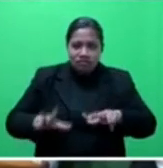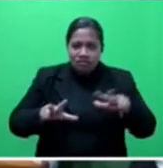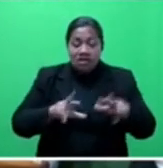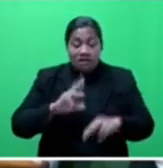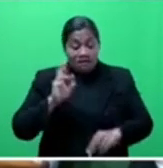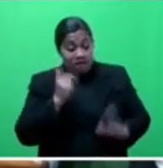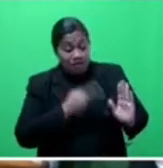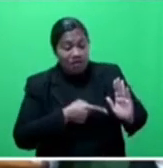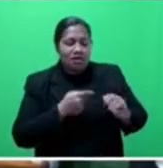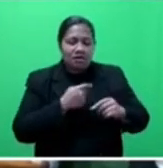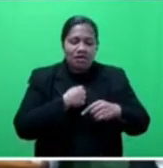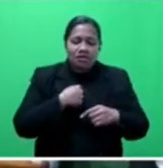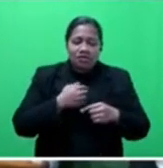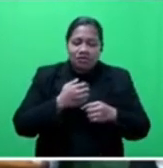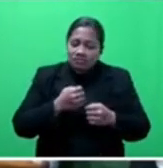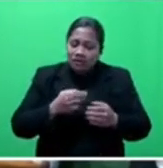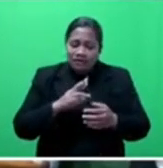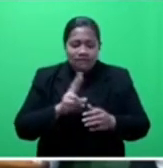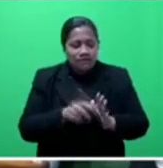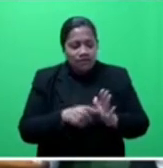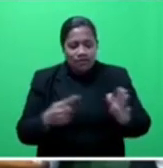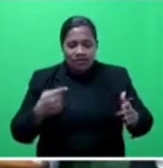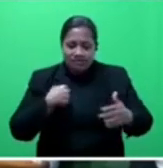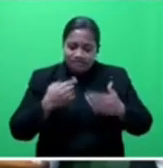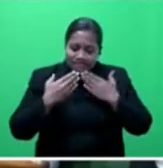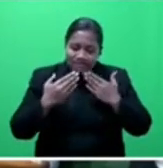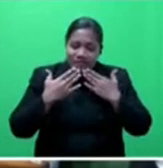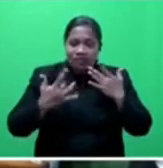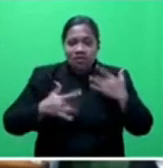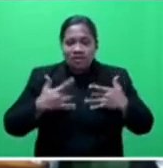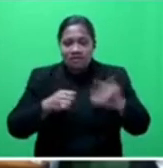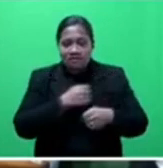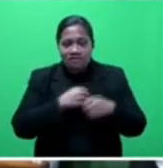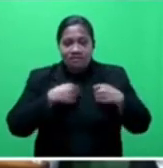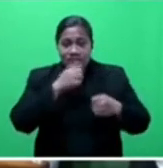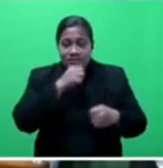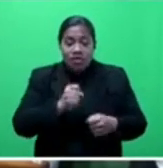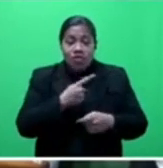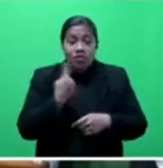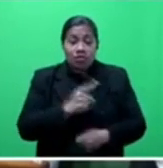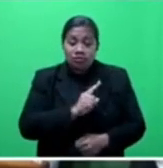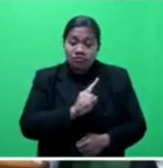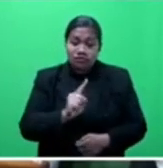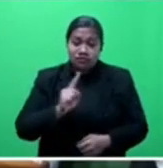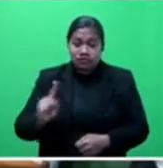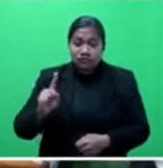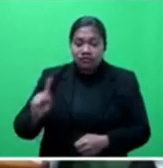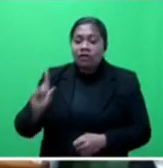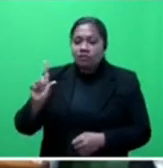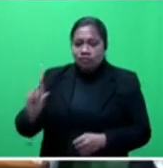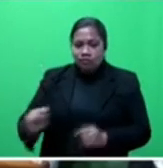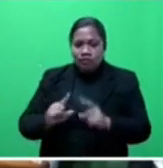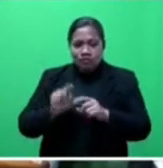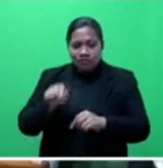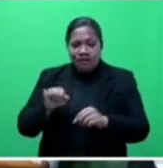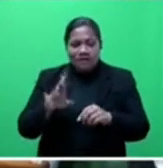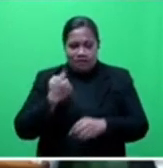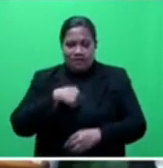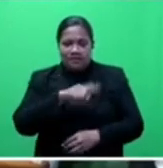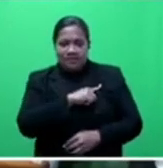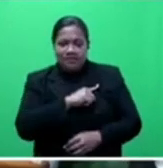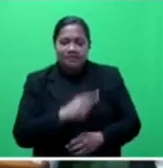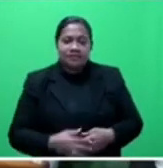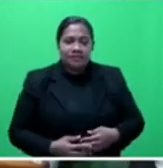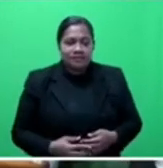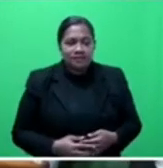grateful for the lives of our men and one woman who gallantly went out and did this task for us. even at the expense of